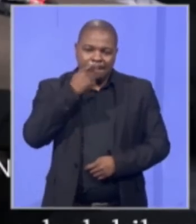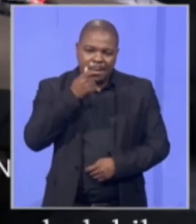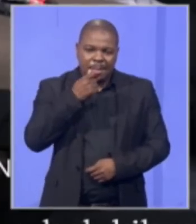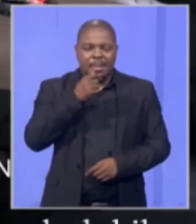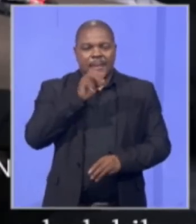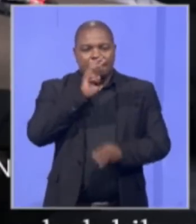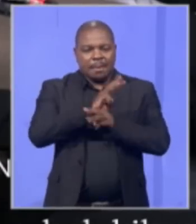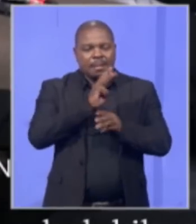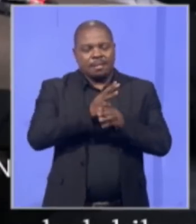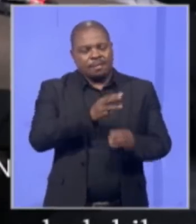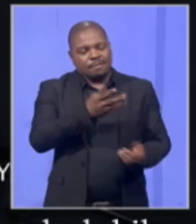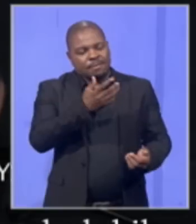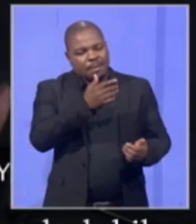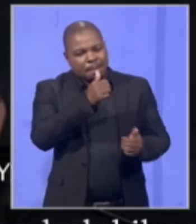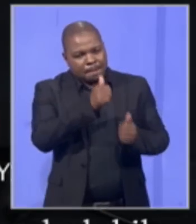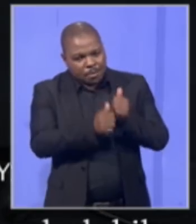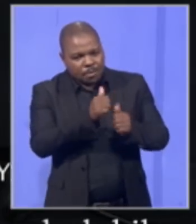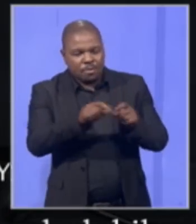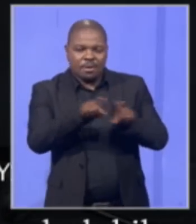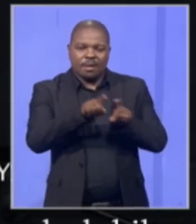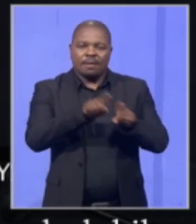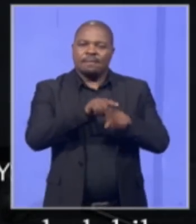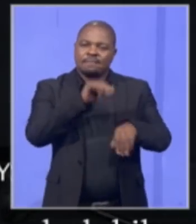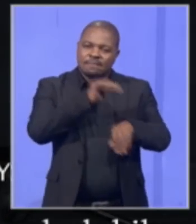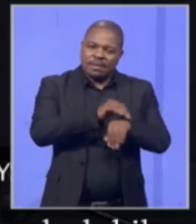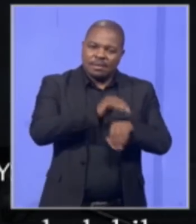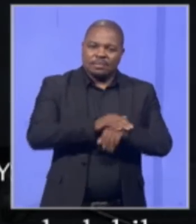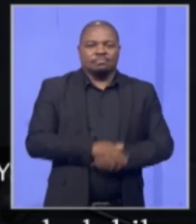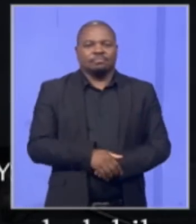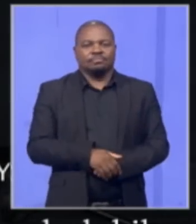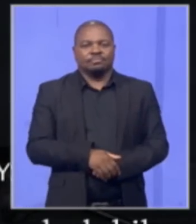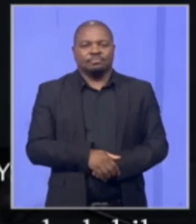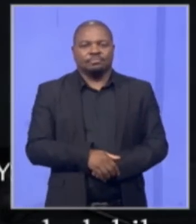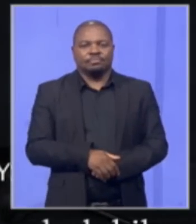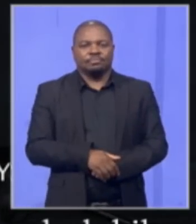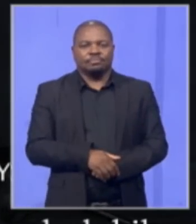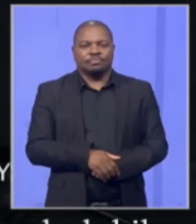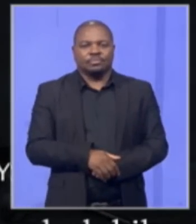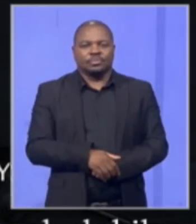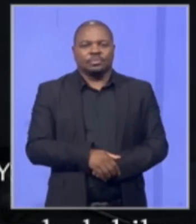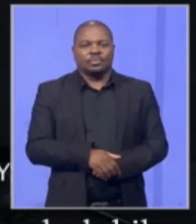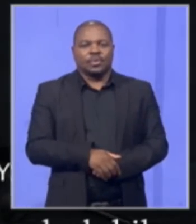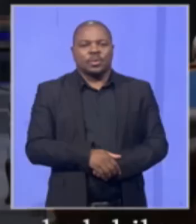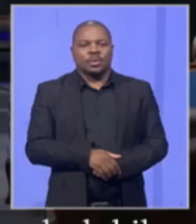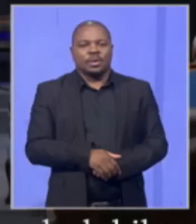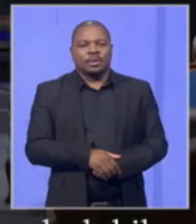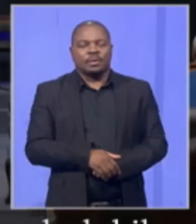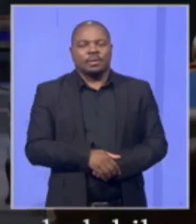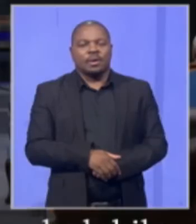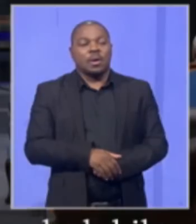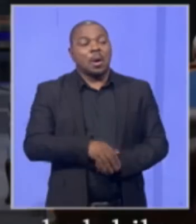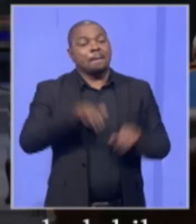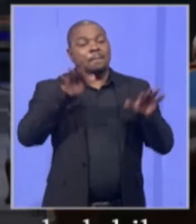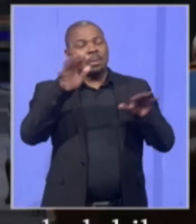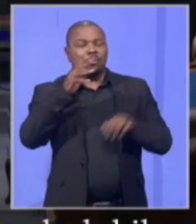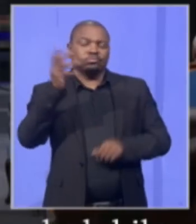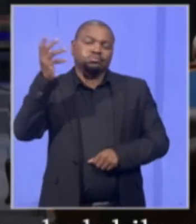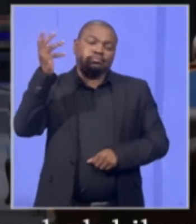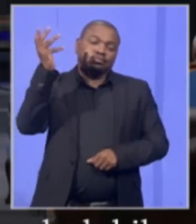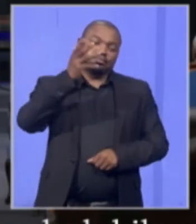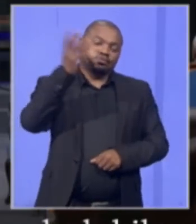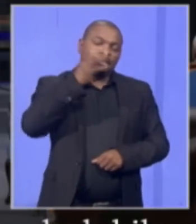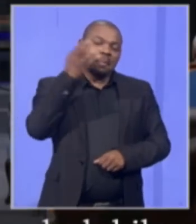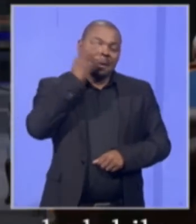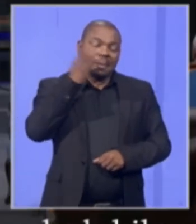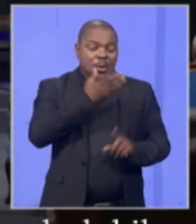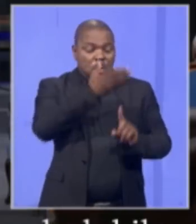'n broer en 'n vriend. Hy was die glimlag op jou donkerste dag. Di bui tshebeletsong ena di